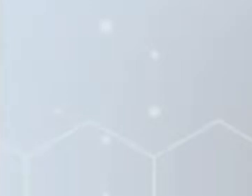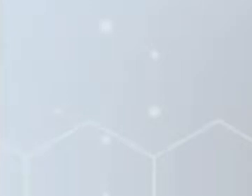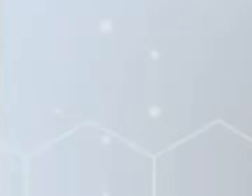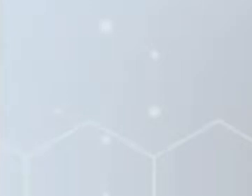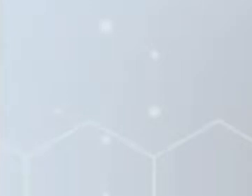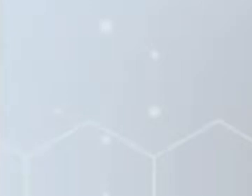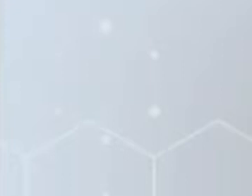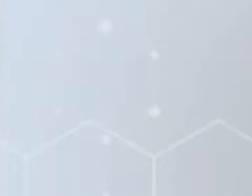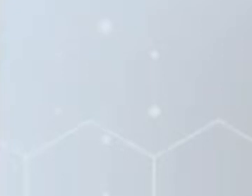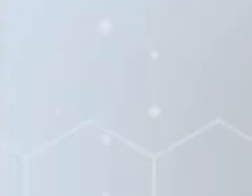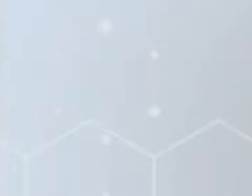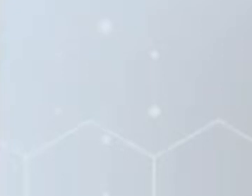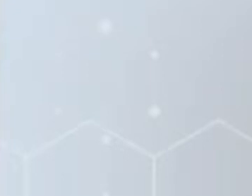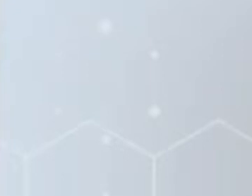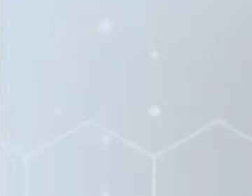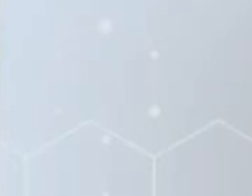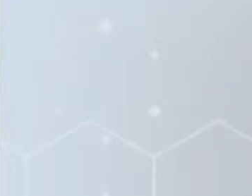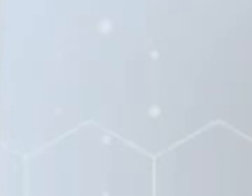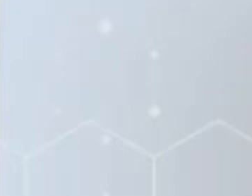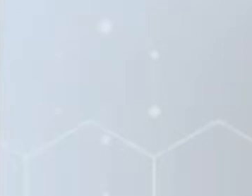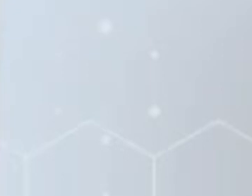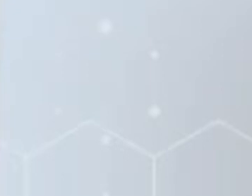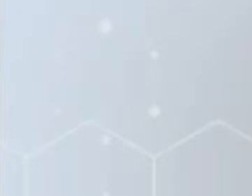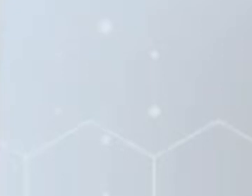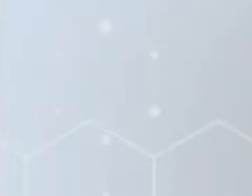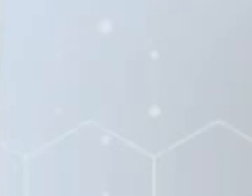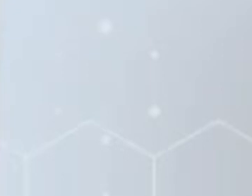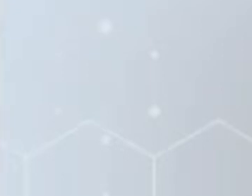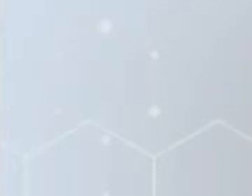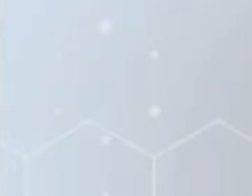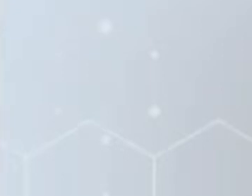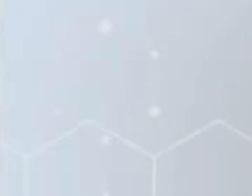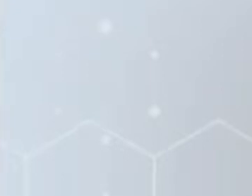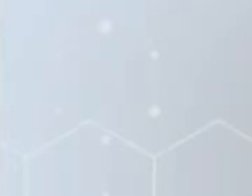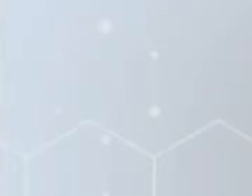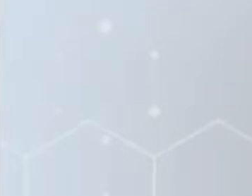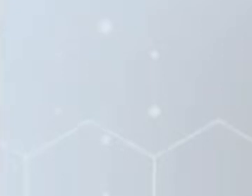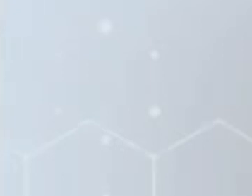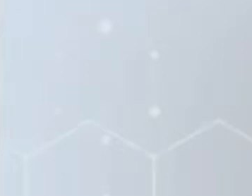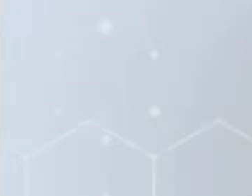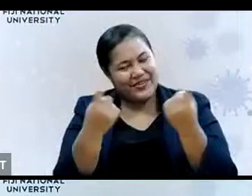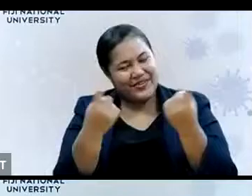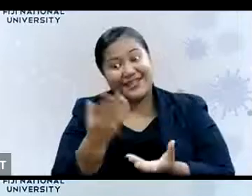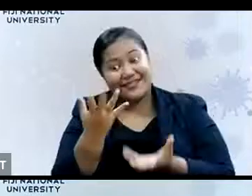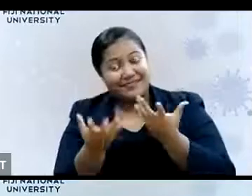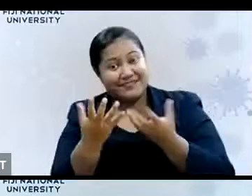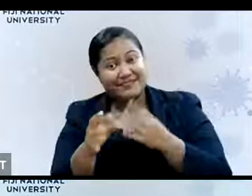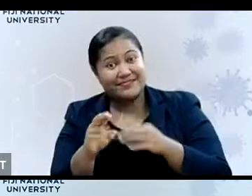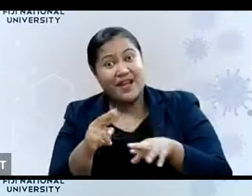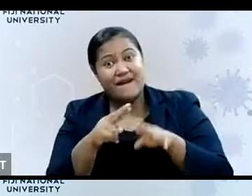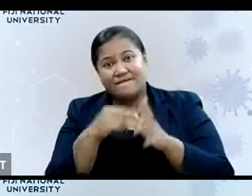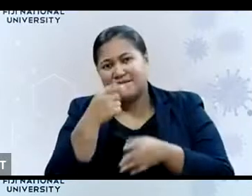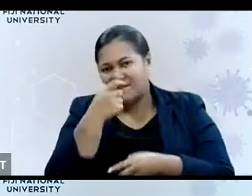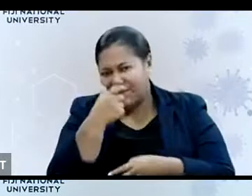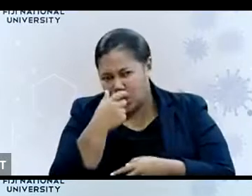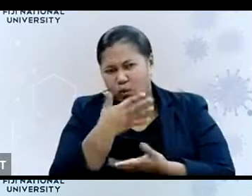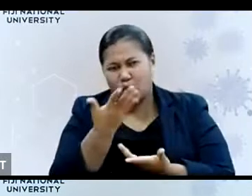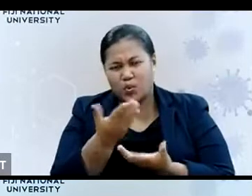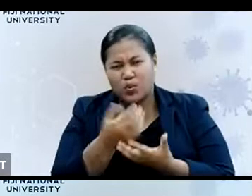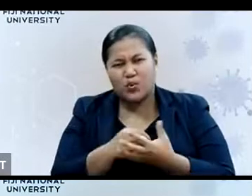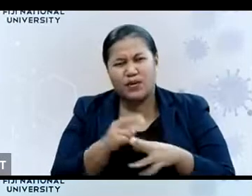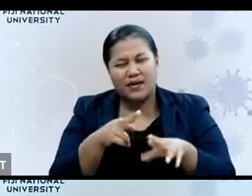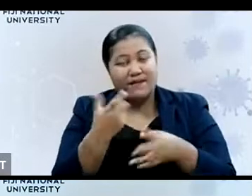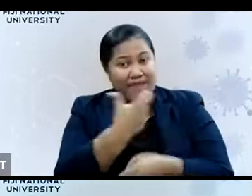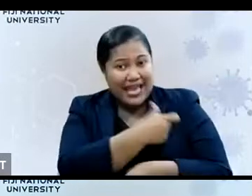that are far better than we've been used to seeing for flu vaccines. And not only that, but